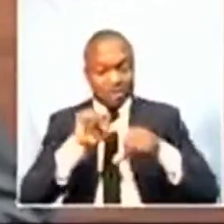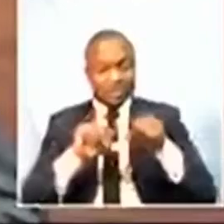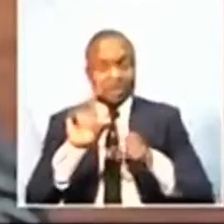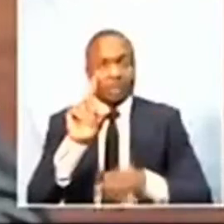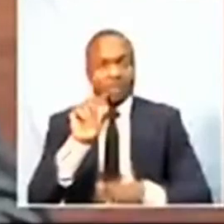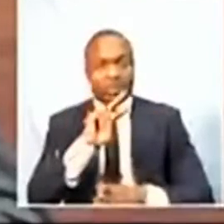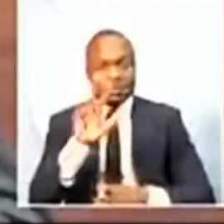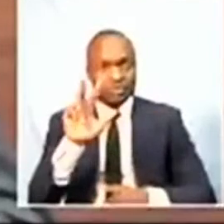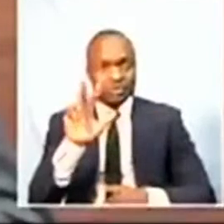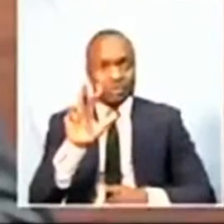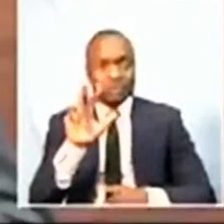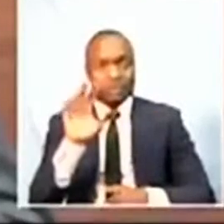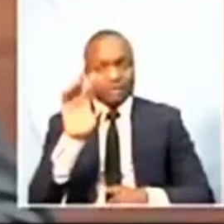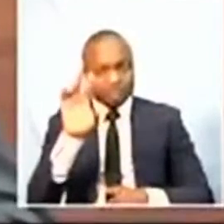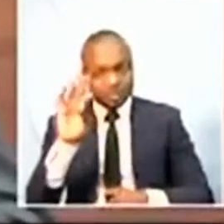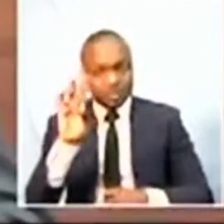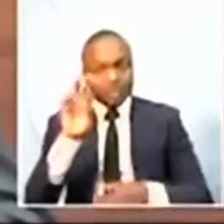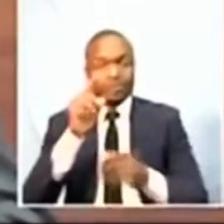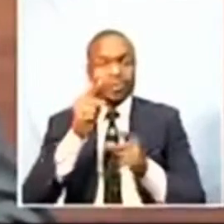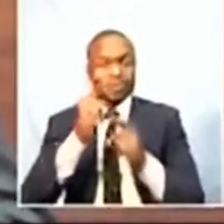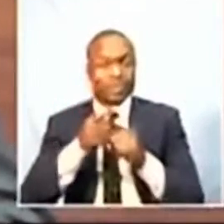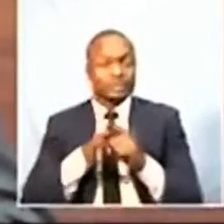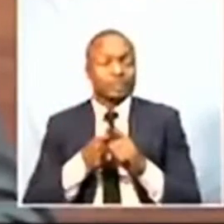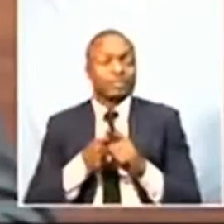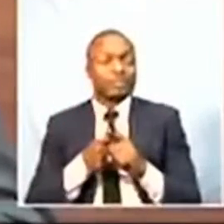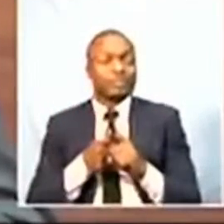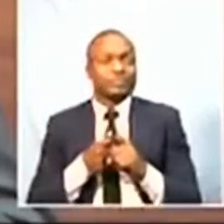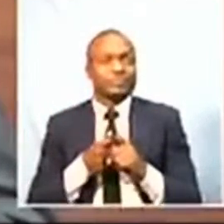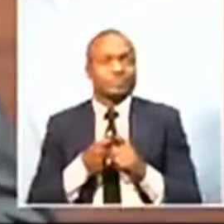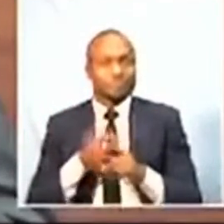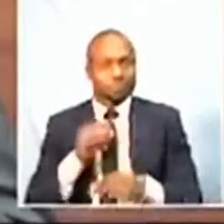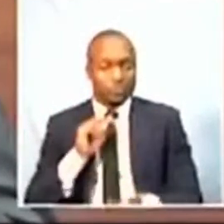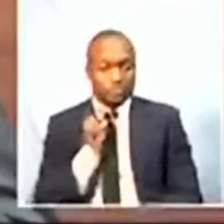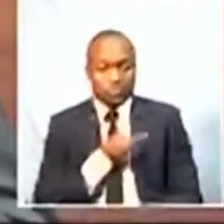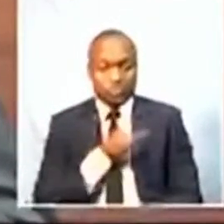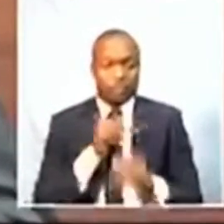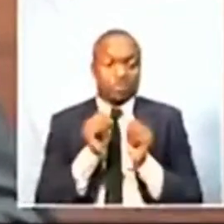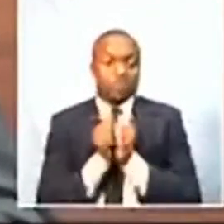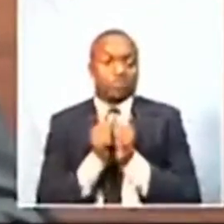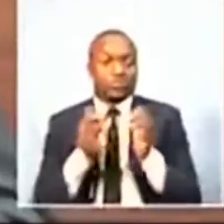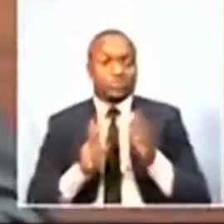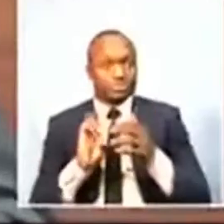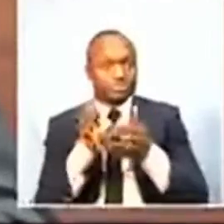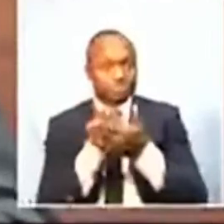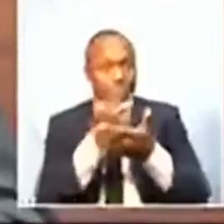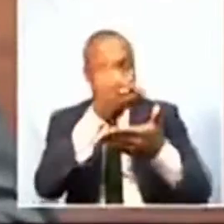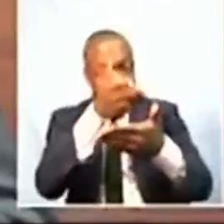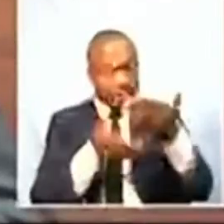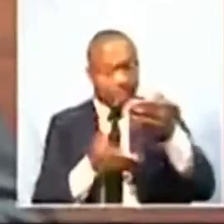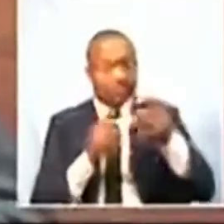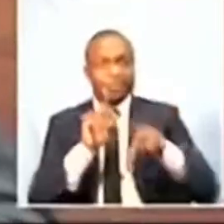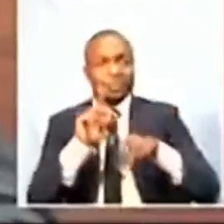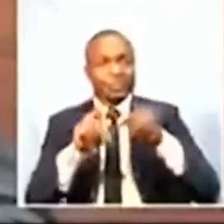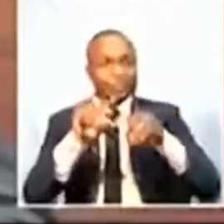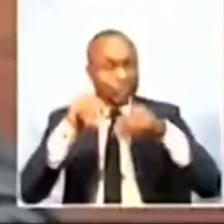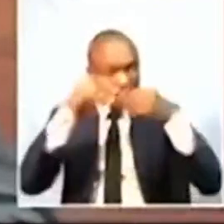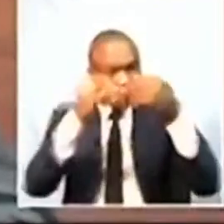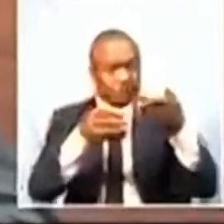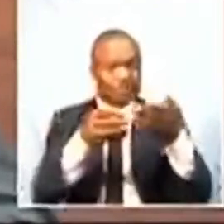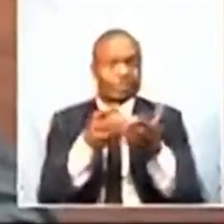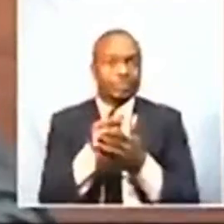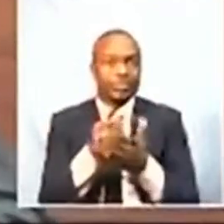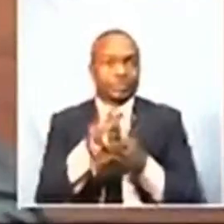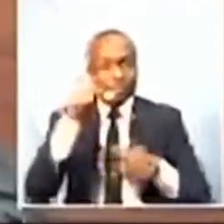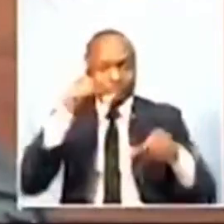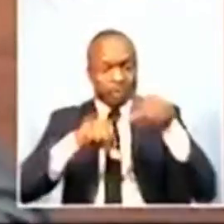2023. That is 7 months to us without engaging the people that you gave the monies. And